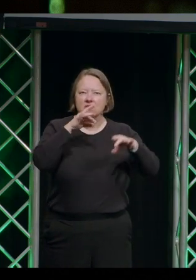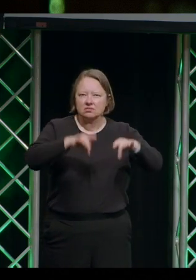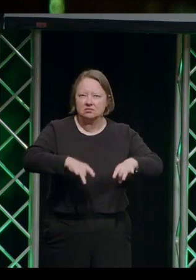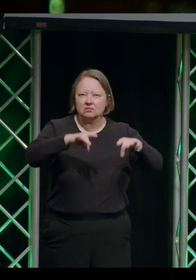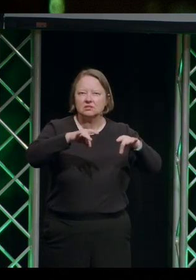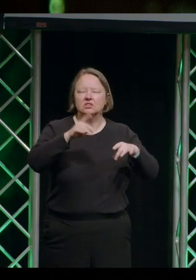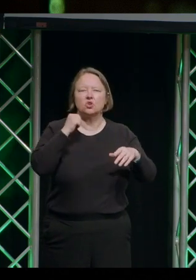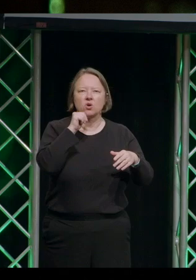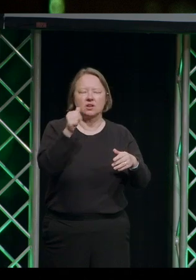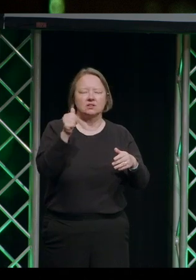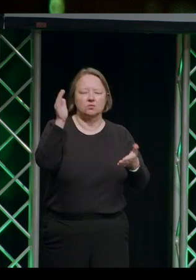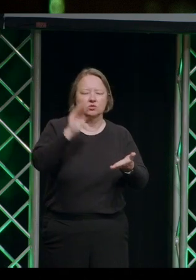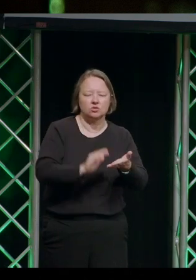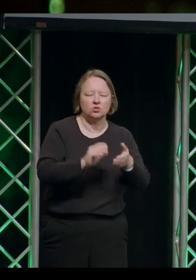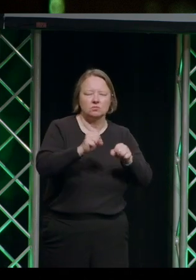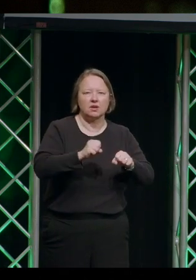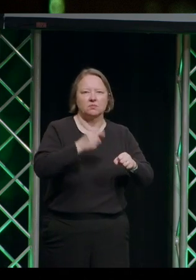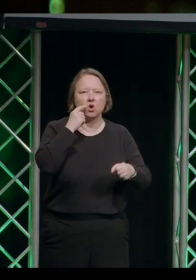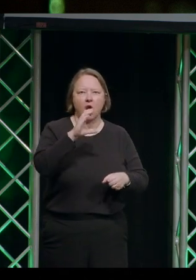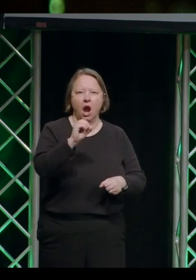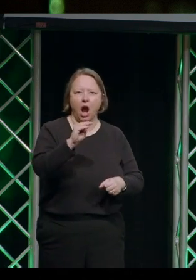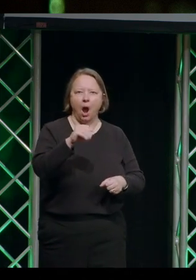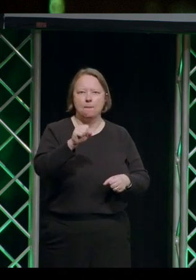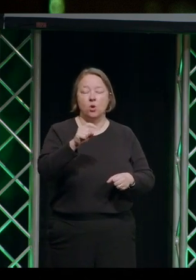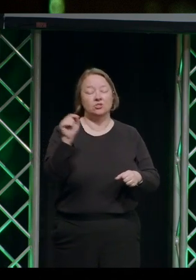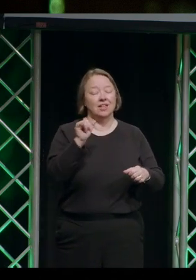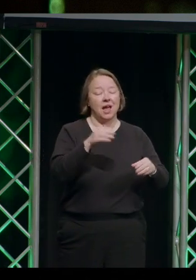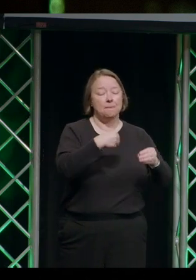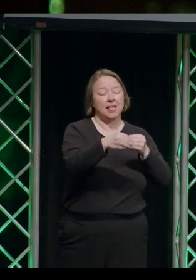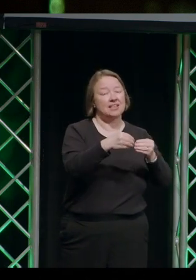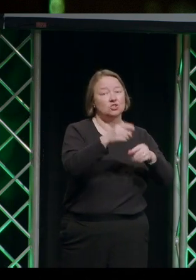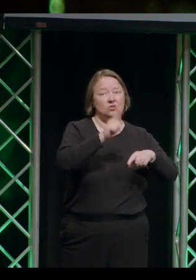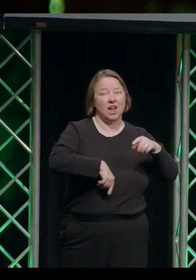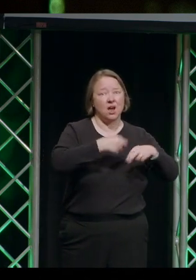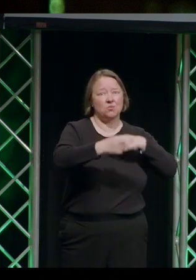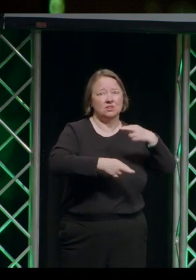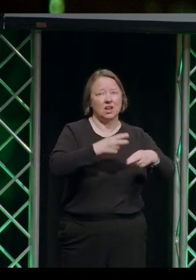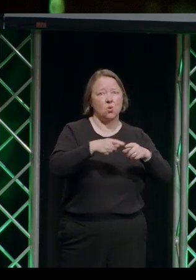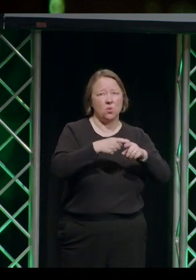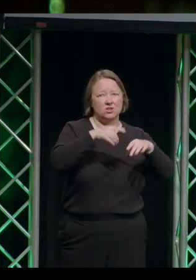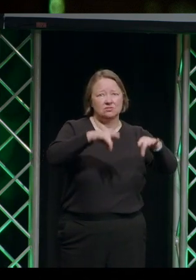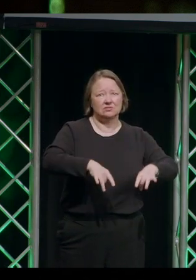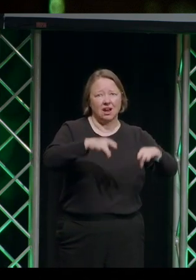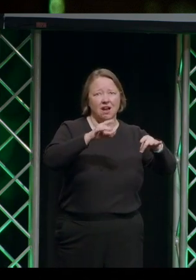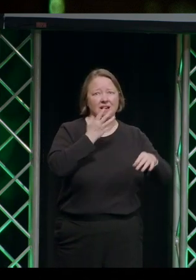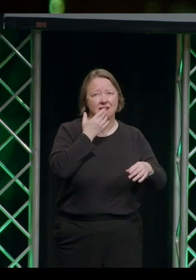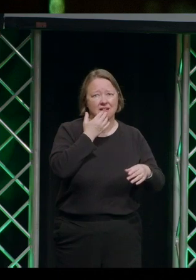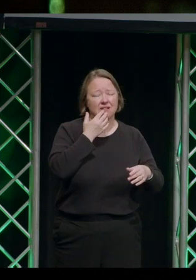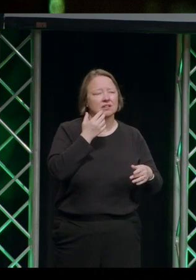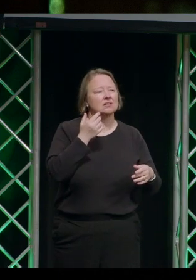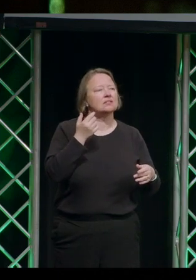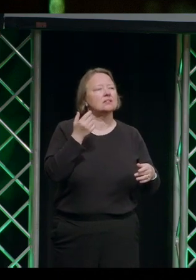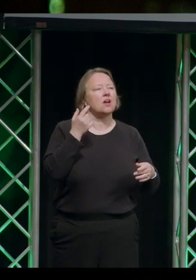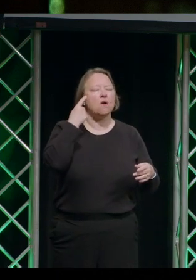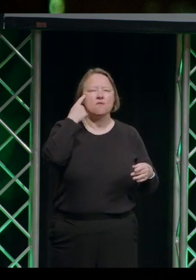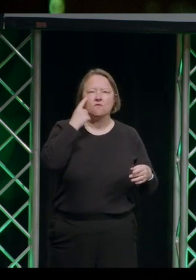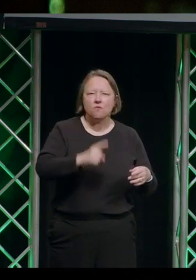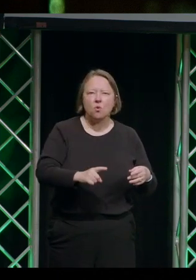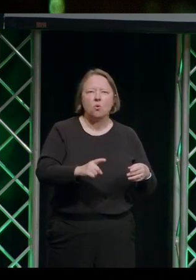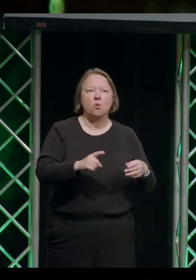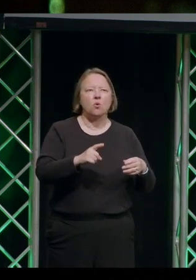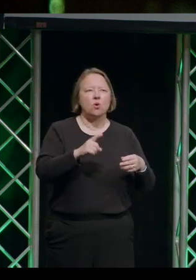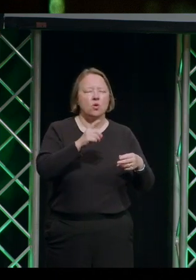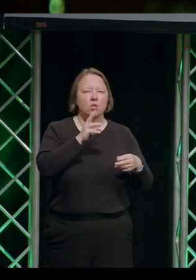reduce its compostability like plastics, which can't be recycled once they are dyed. In regards to its